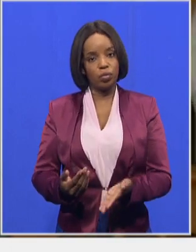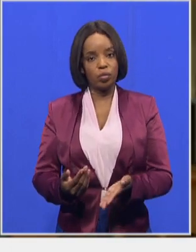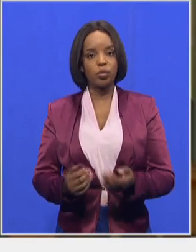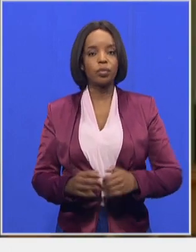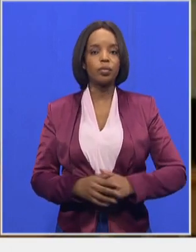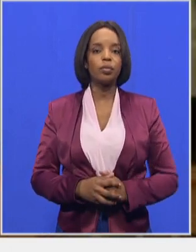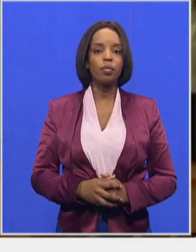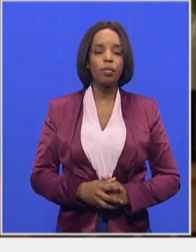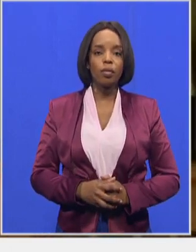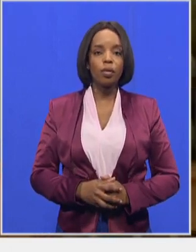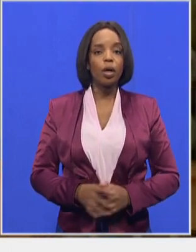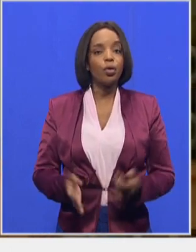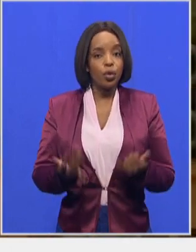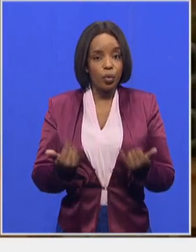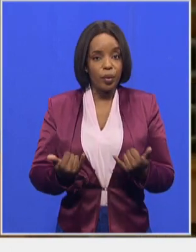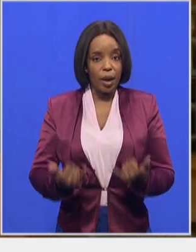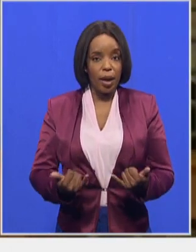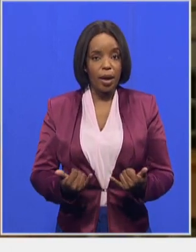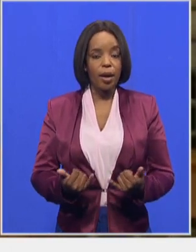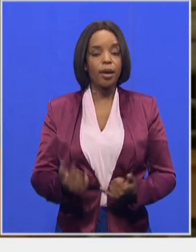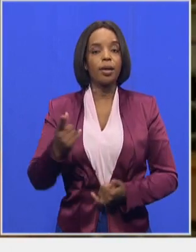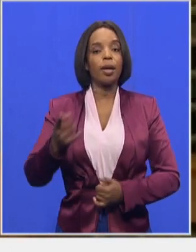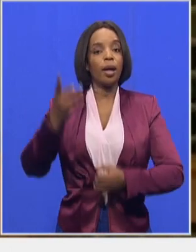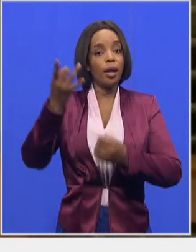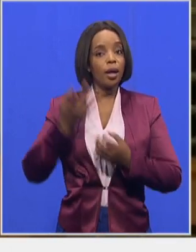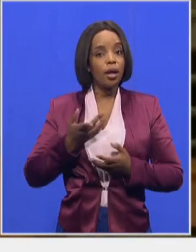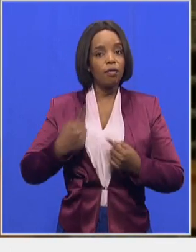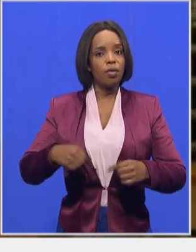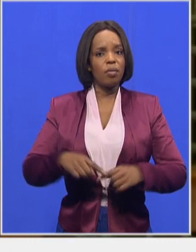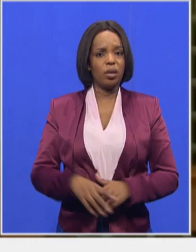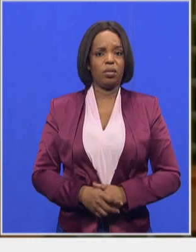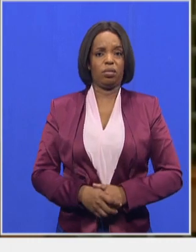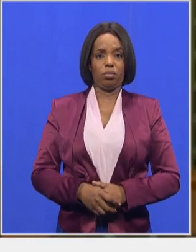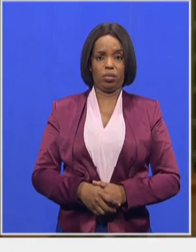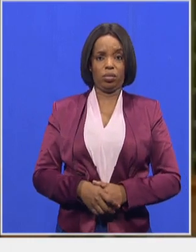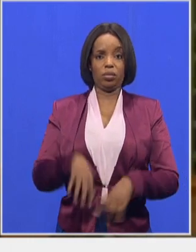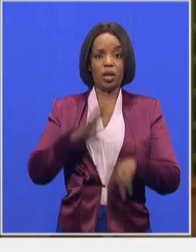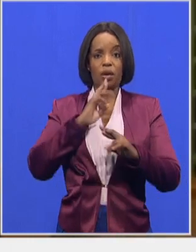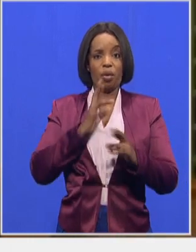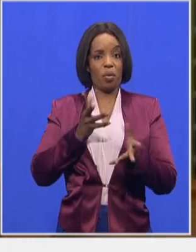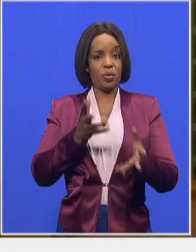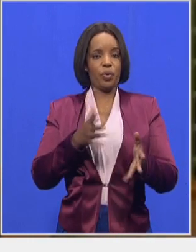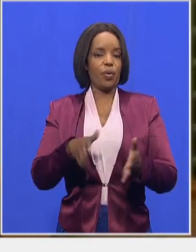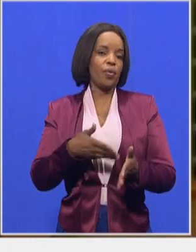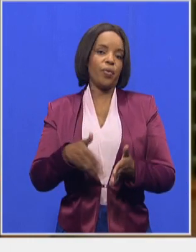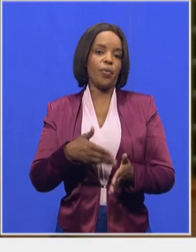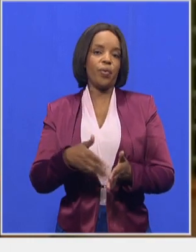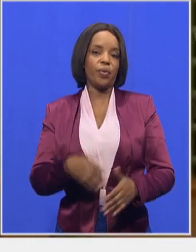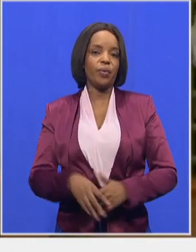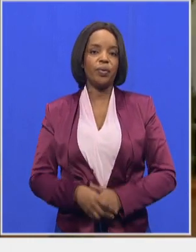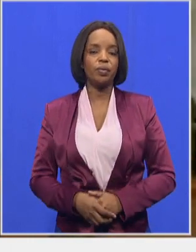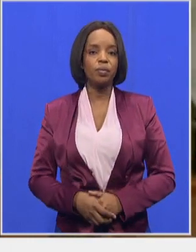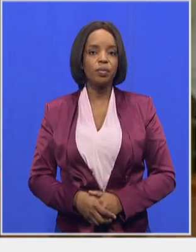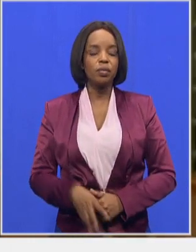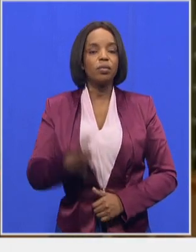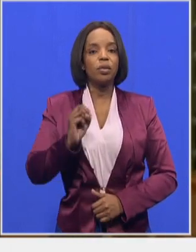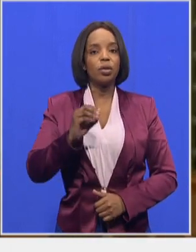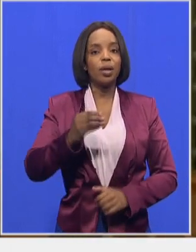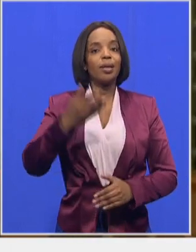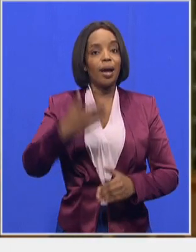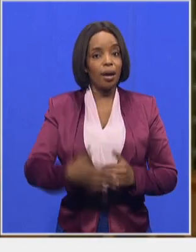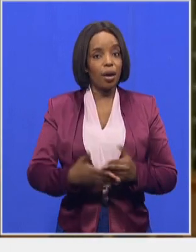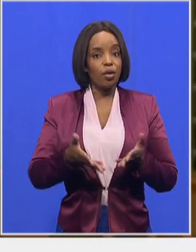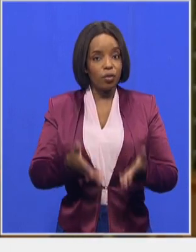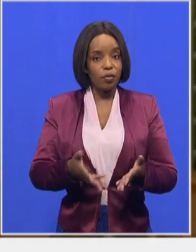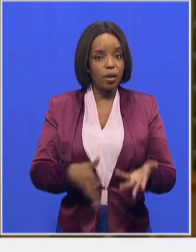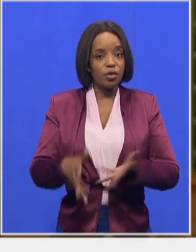Today, we are told that there is no such a report. So, at the end of this trial, we may find that there may have